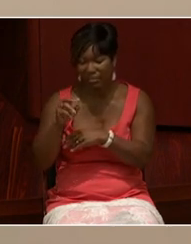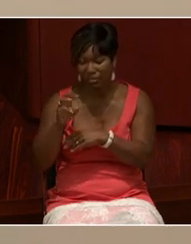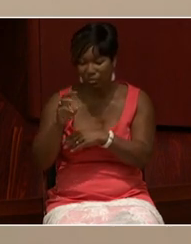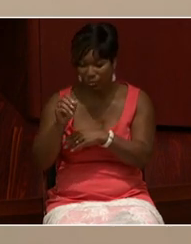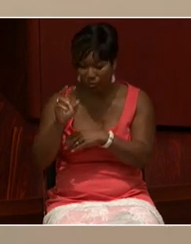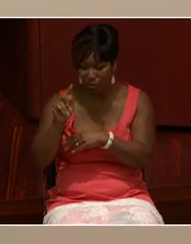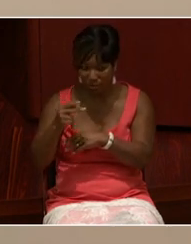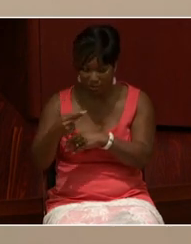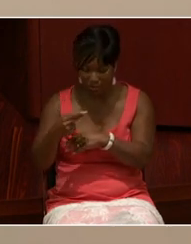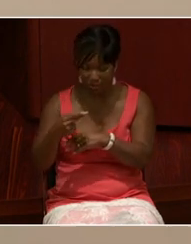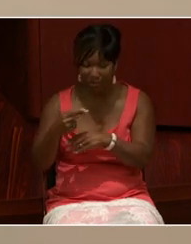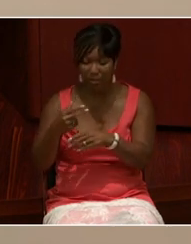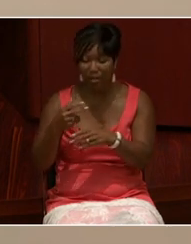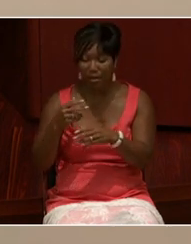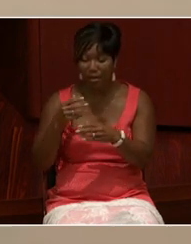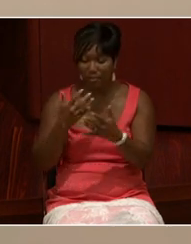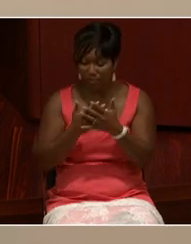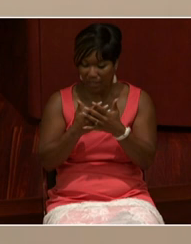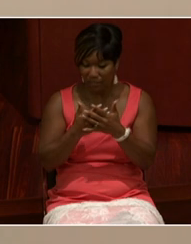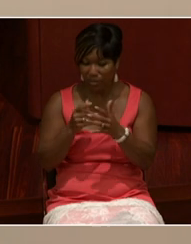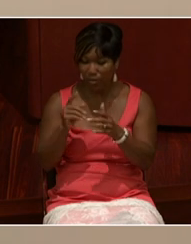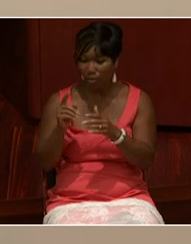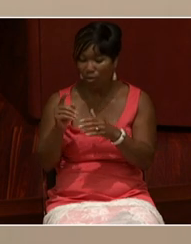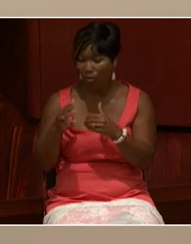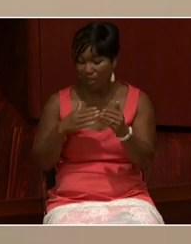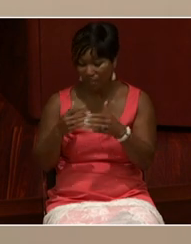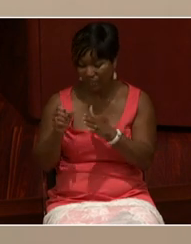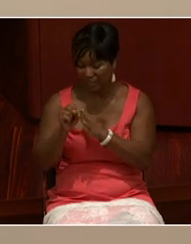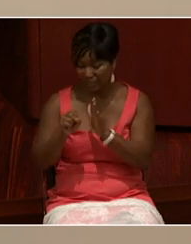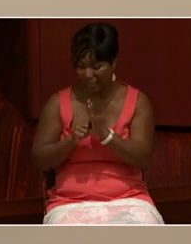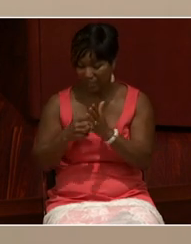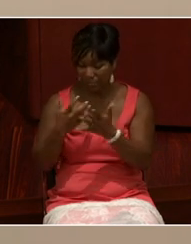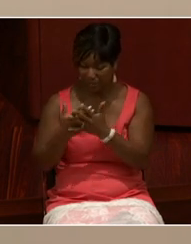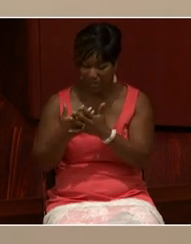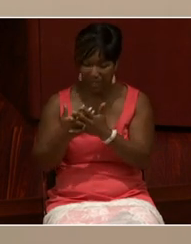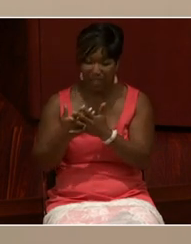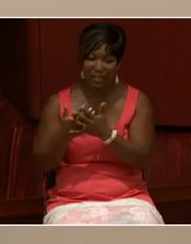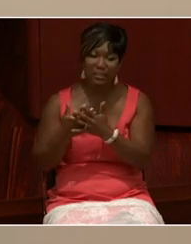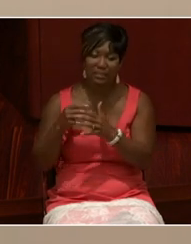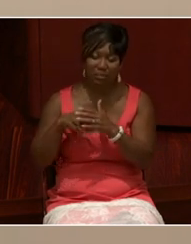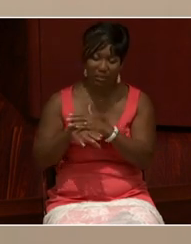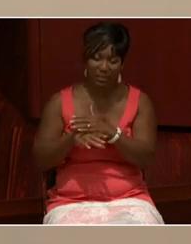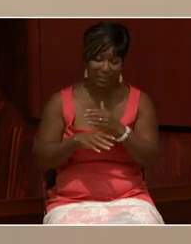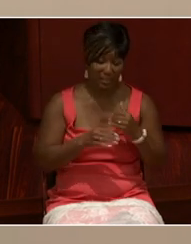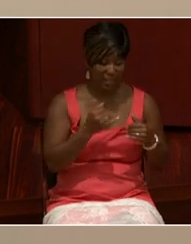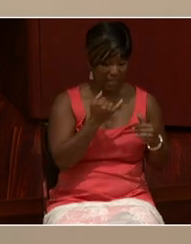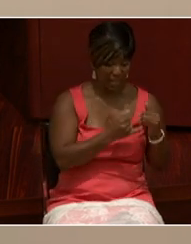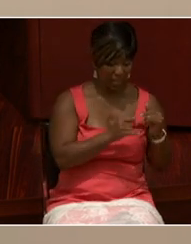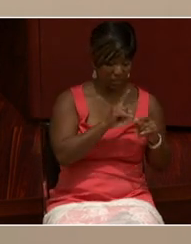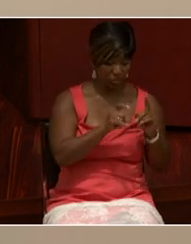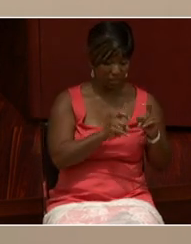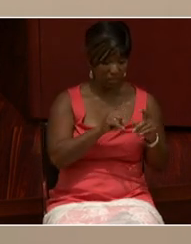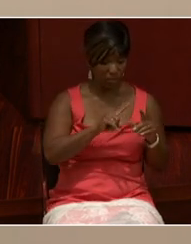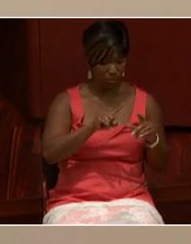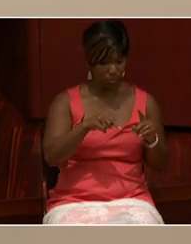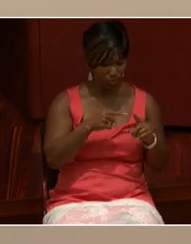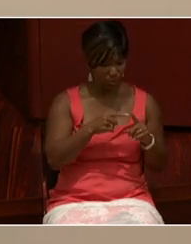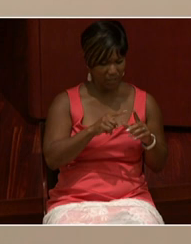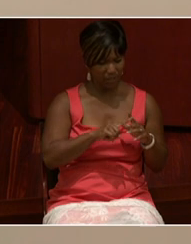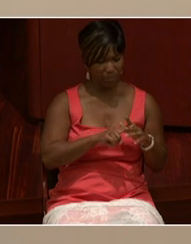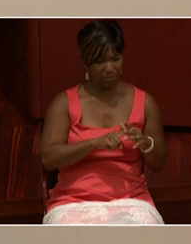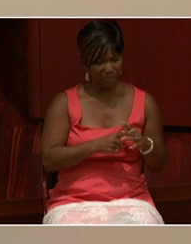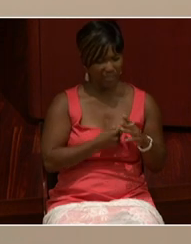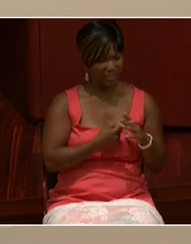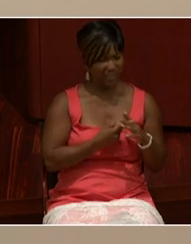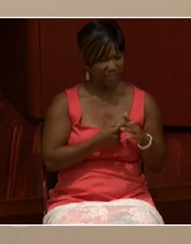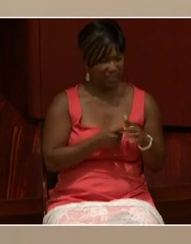at the state penitentiary, it'll list that as the location as well. And last question. When did they begin taking these great